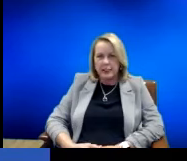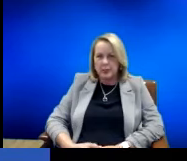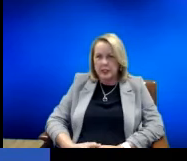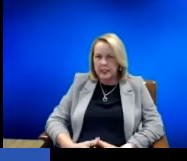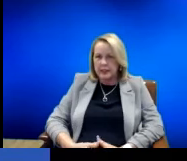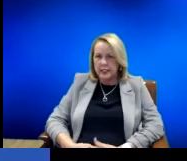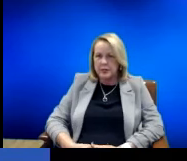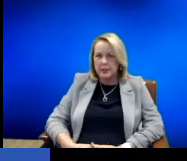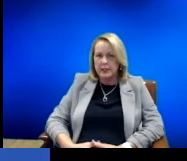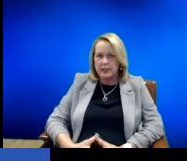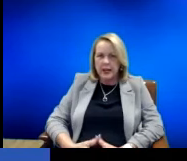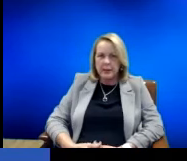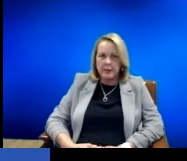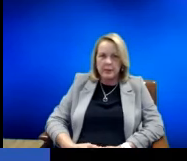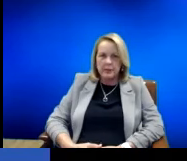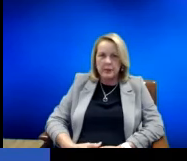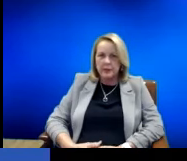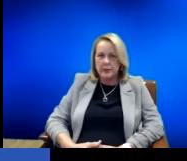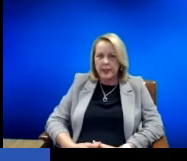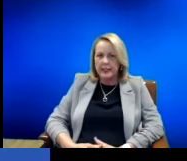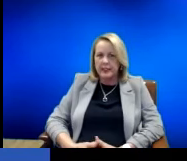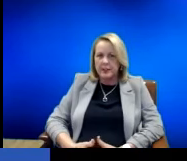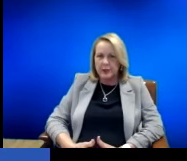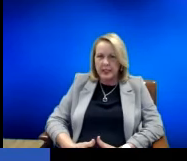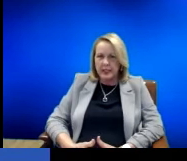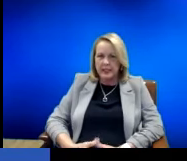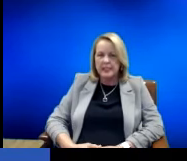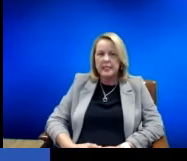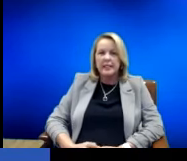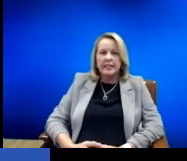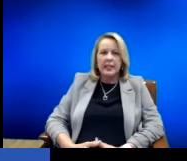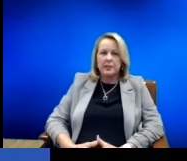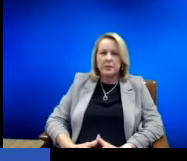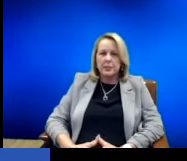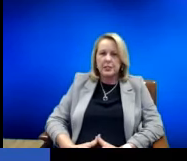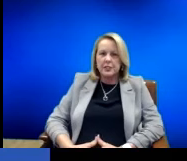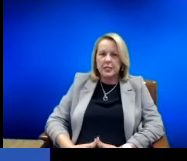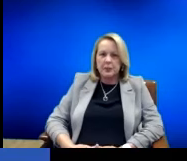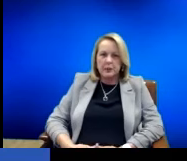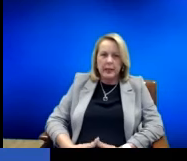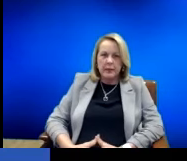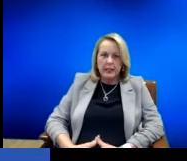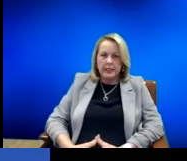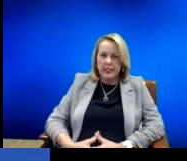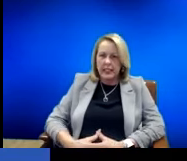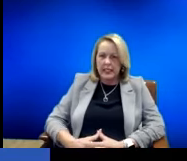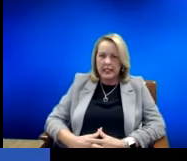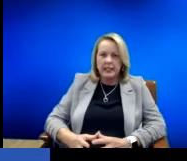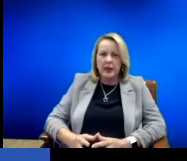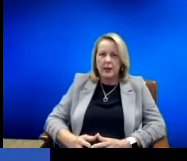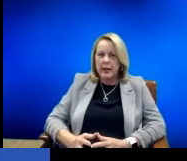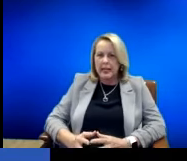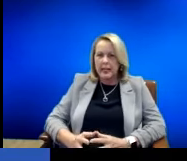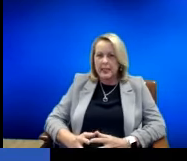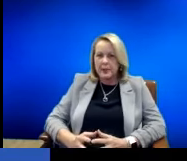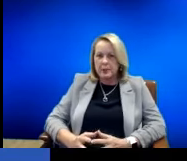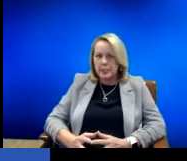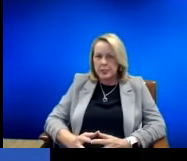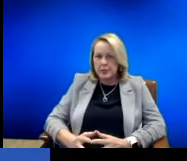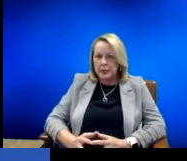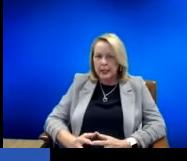The eligible individual, a family member, a friend, a trust. Contributions can be made by check,